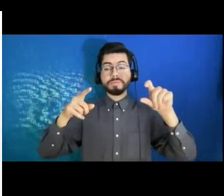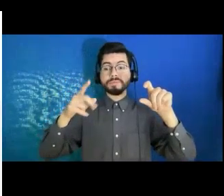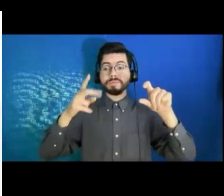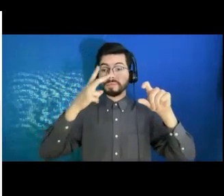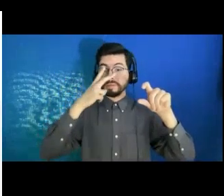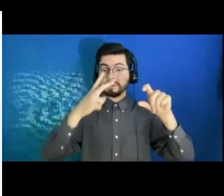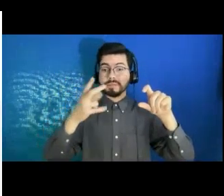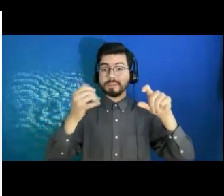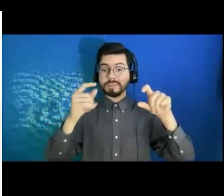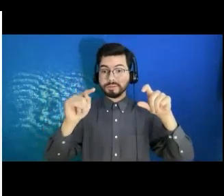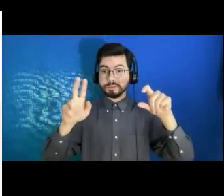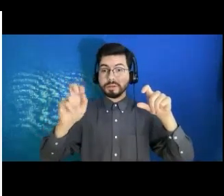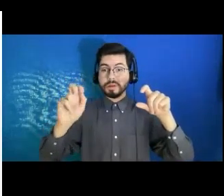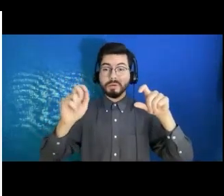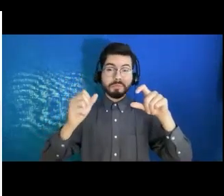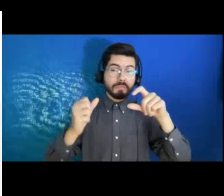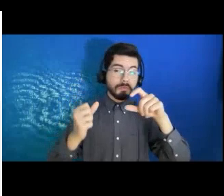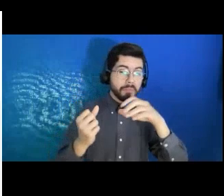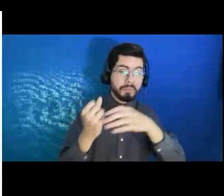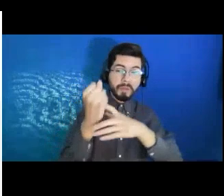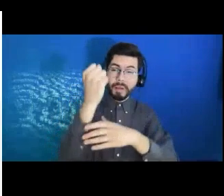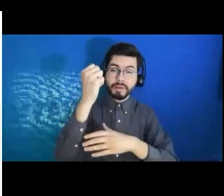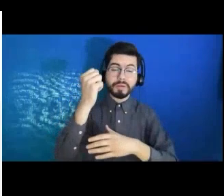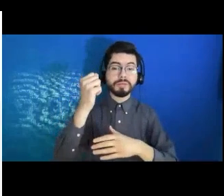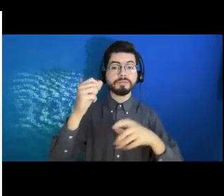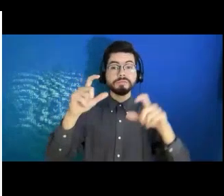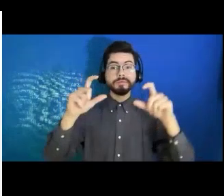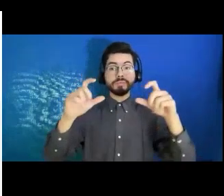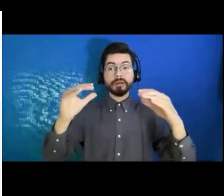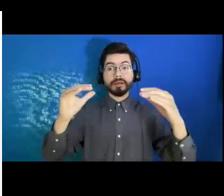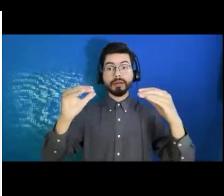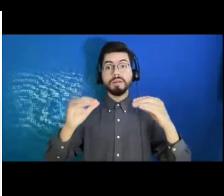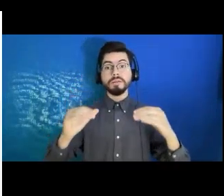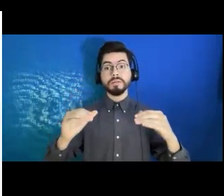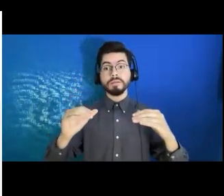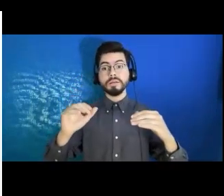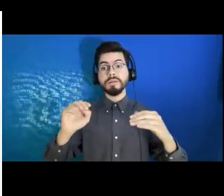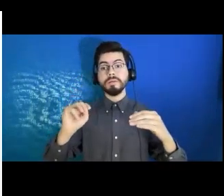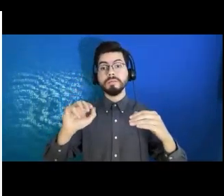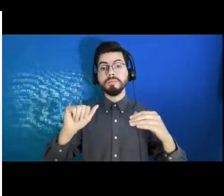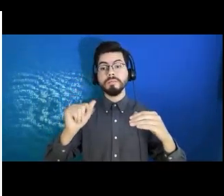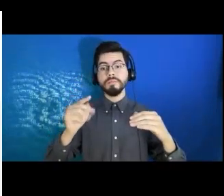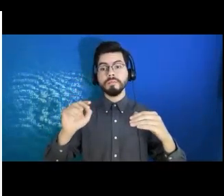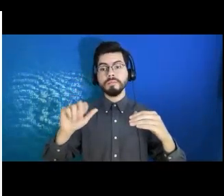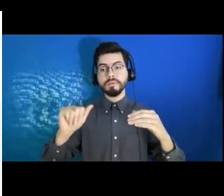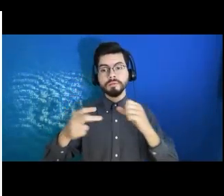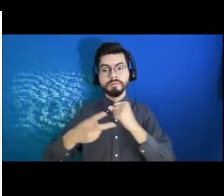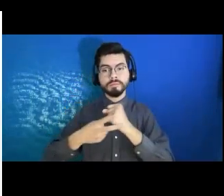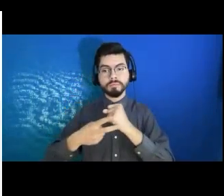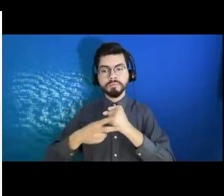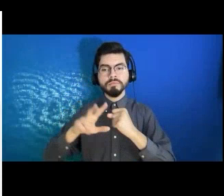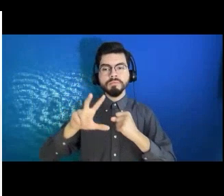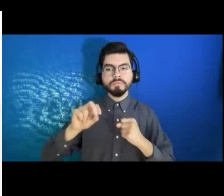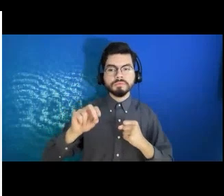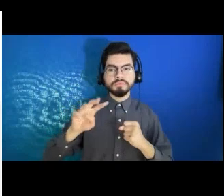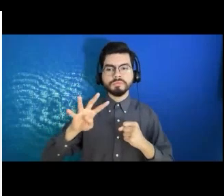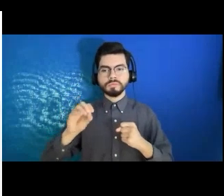in Yellowstone. But we've also found a second magma reservoir down here at about 30 to 40 kilometers